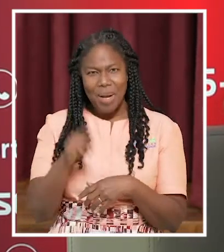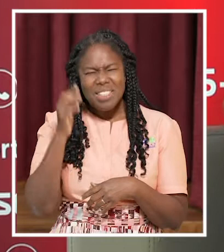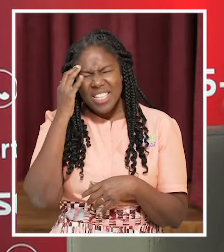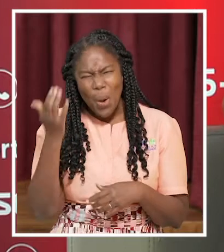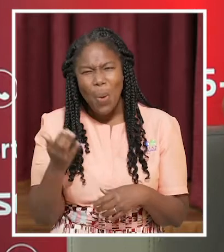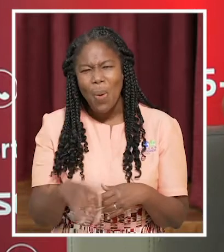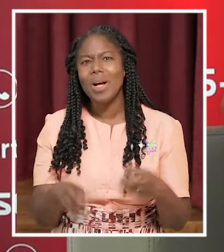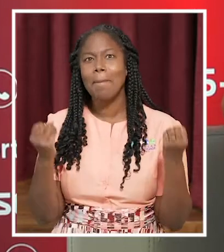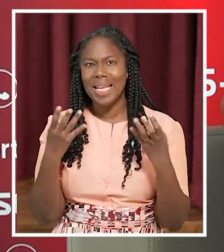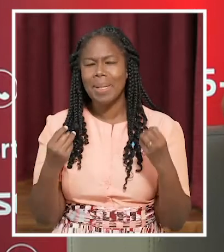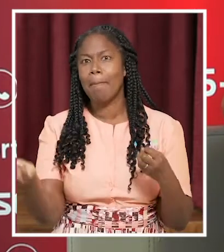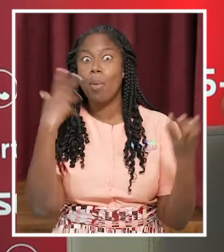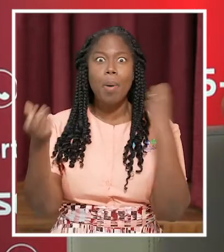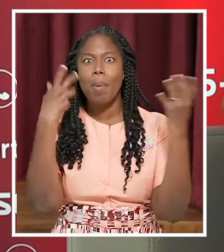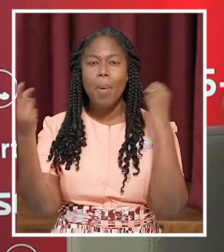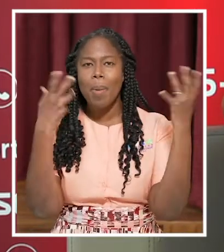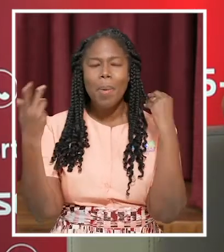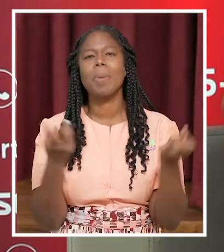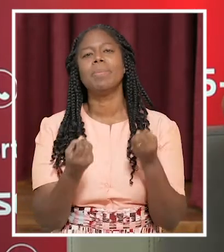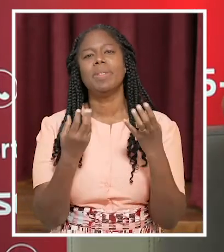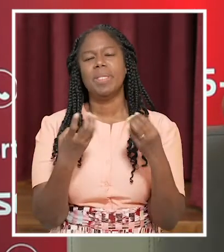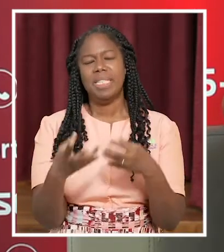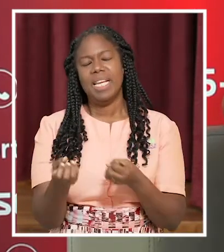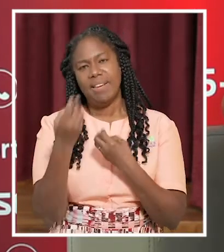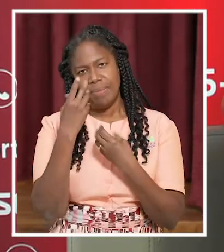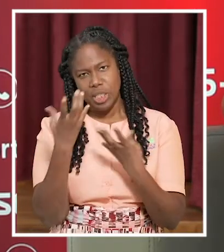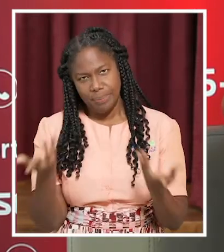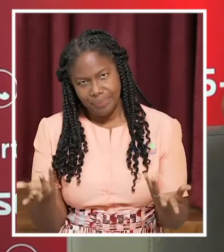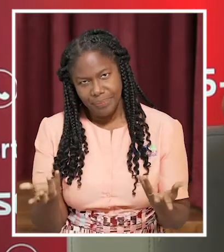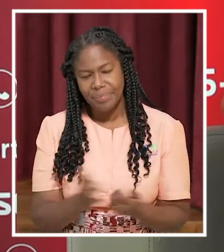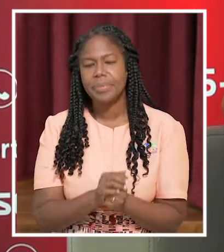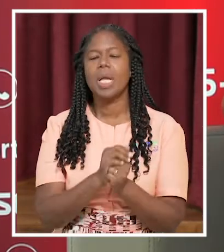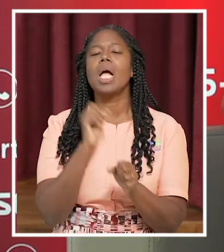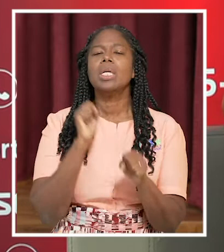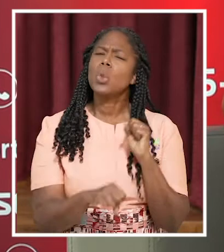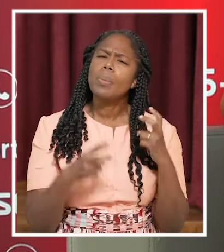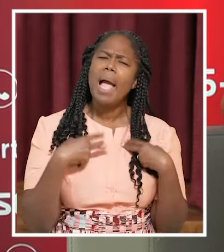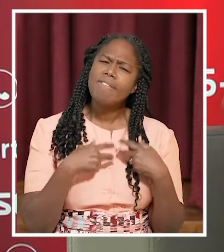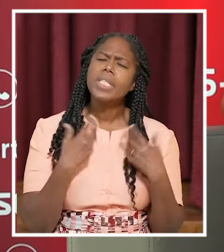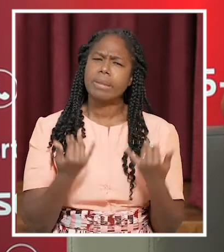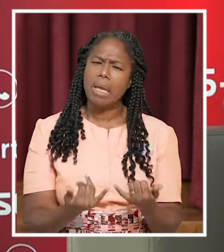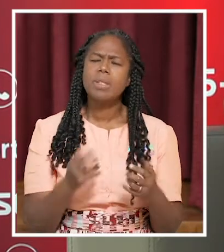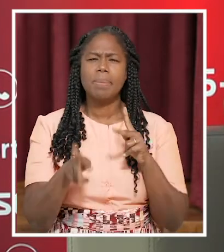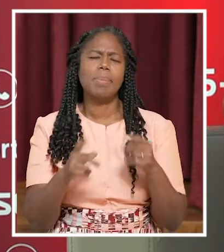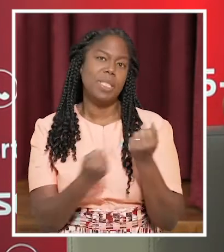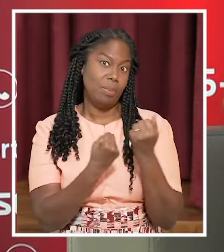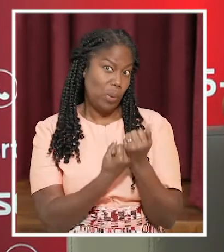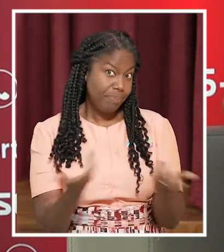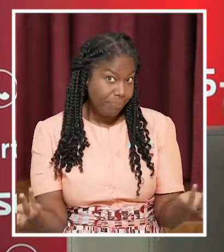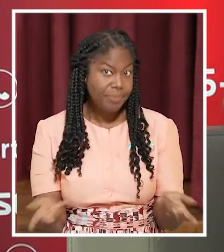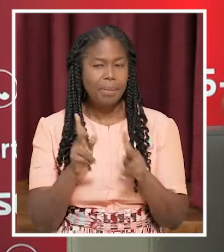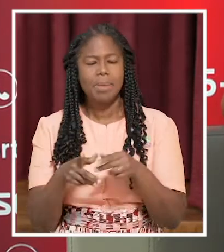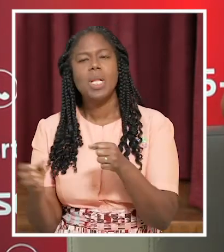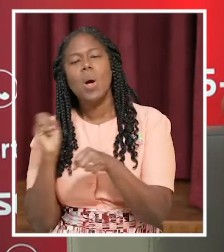your friends. You may have persons who are counselors, social workers in the community who can, listen to